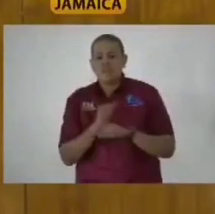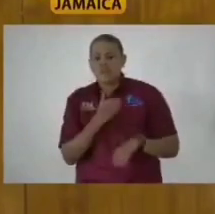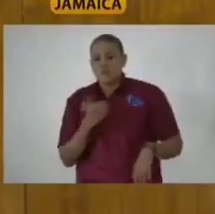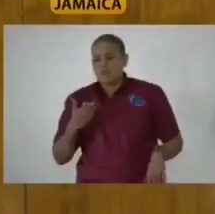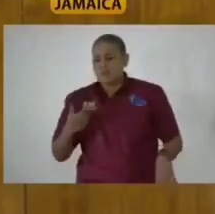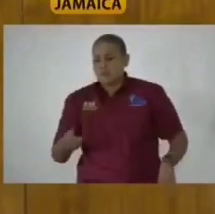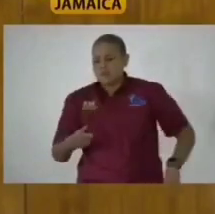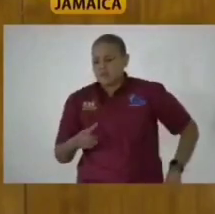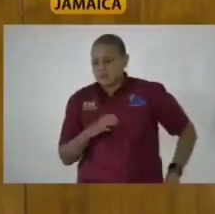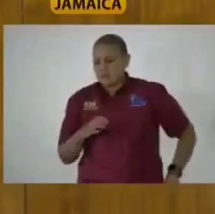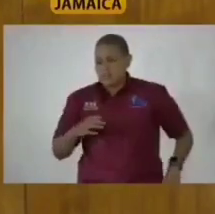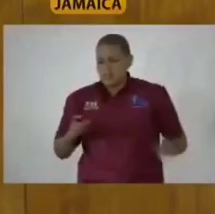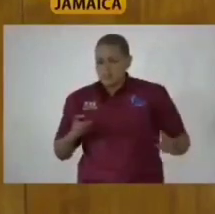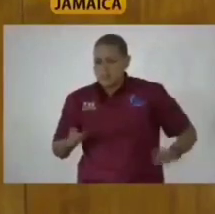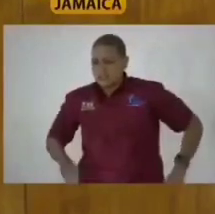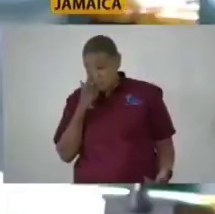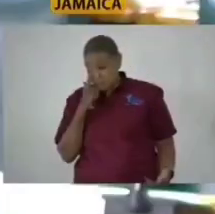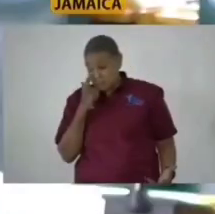of the committee.